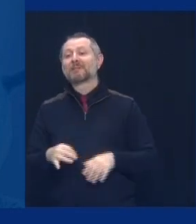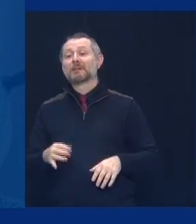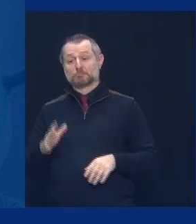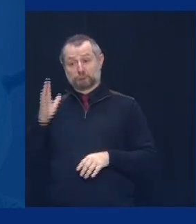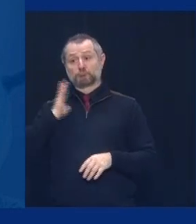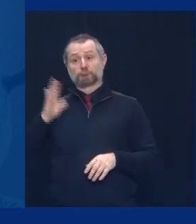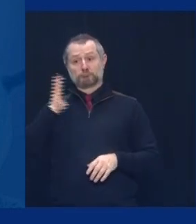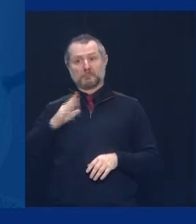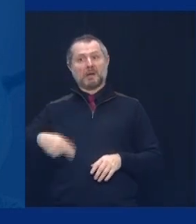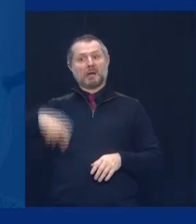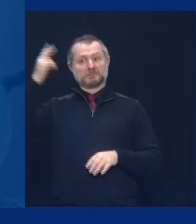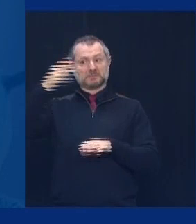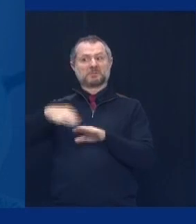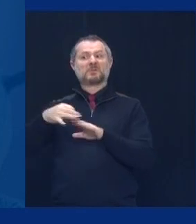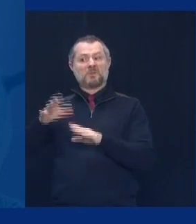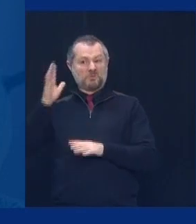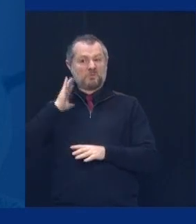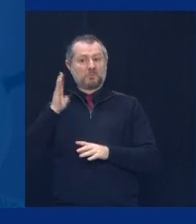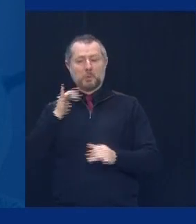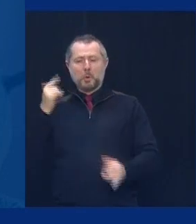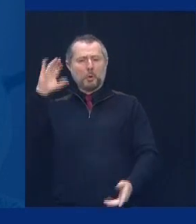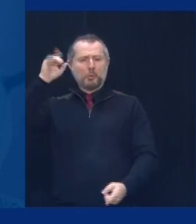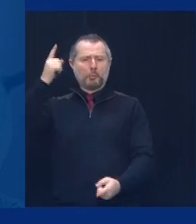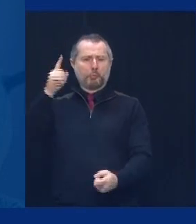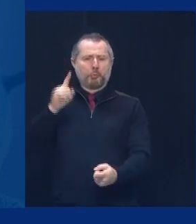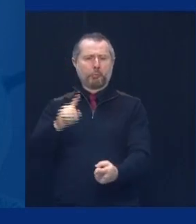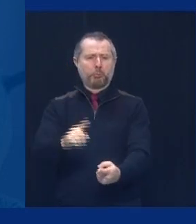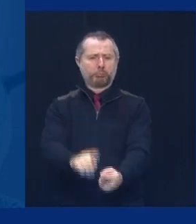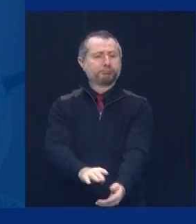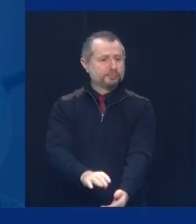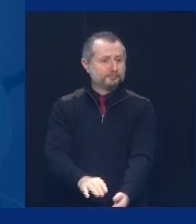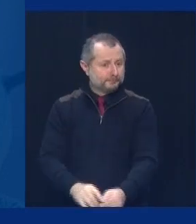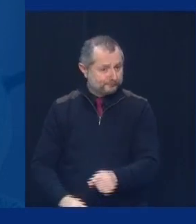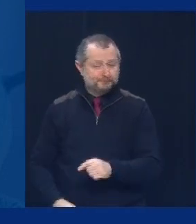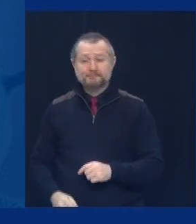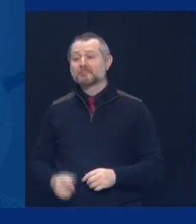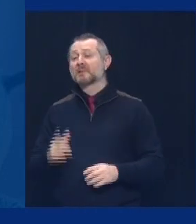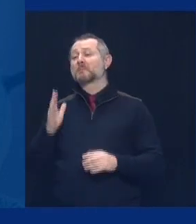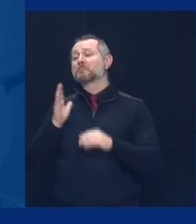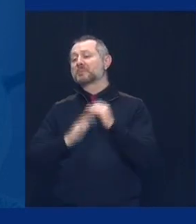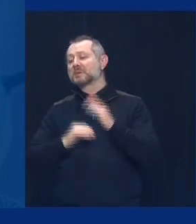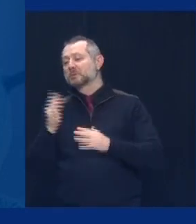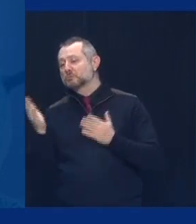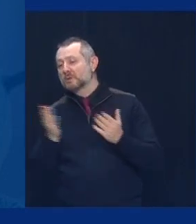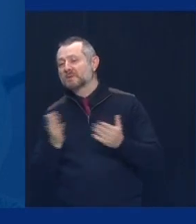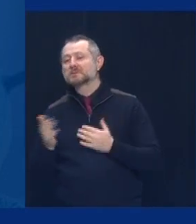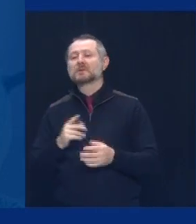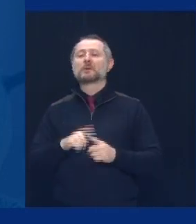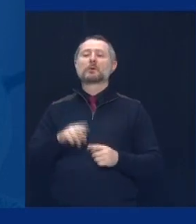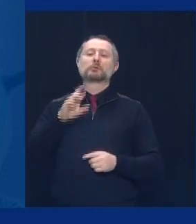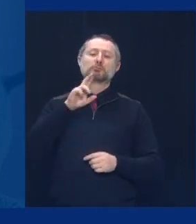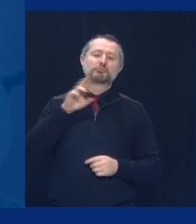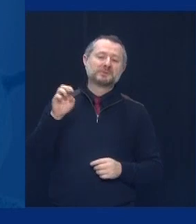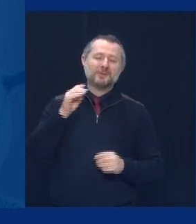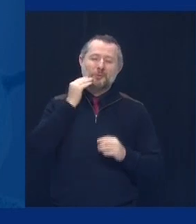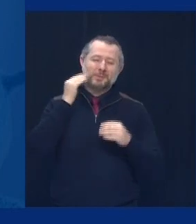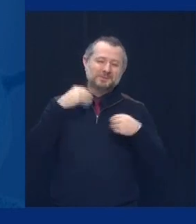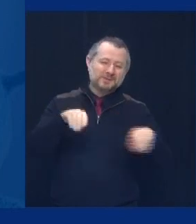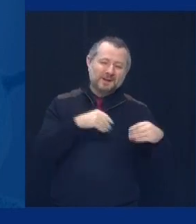worse earlier on. Wholesale trade, building services, real estate, arts, entertainment,